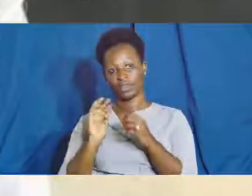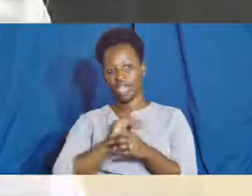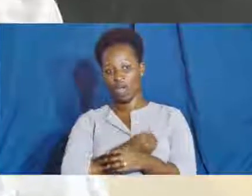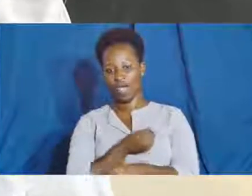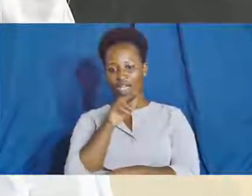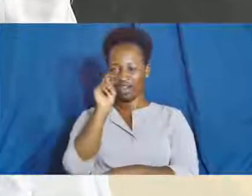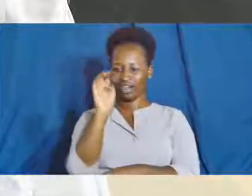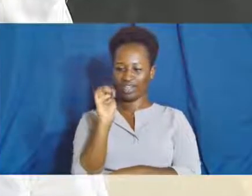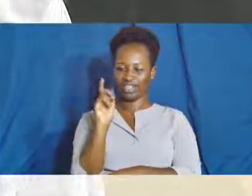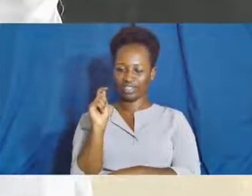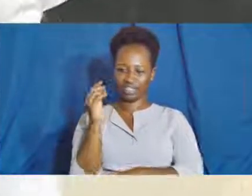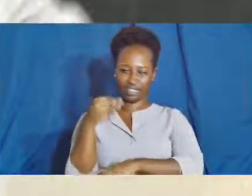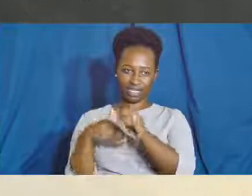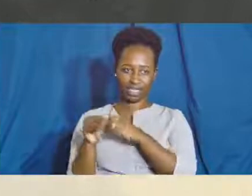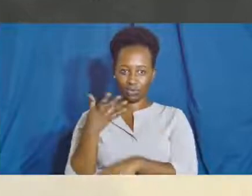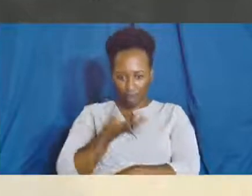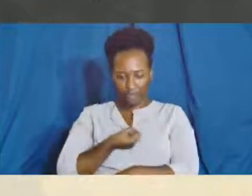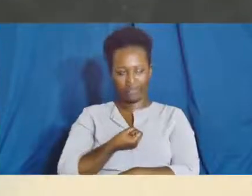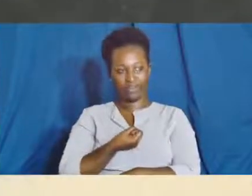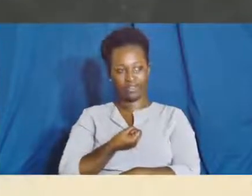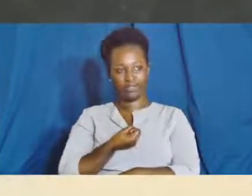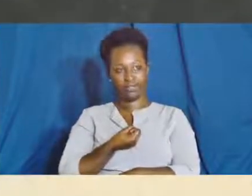we have them. These are our net sales.